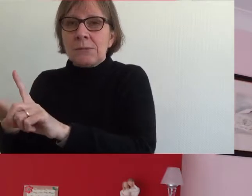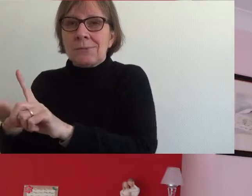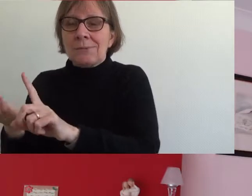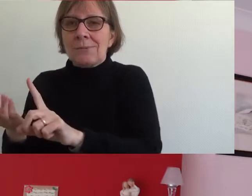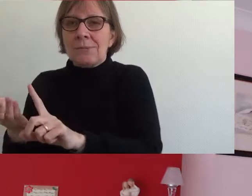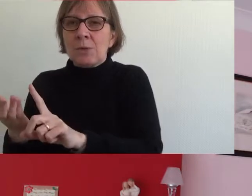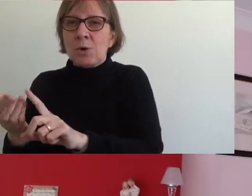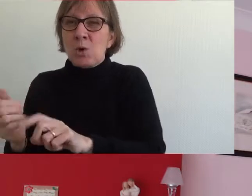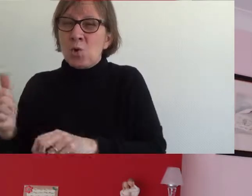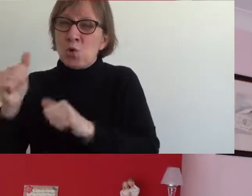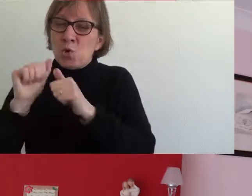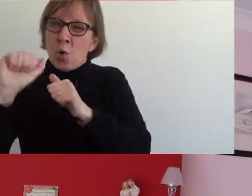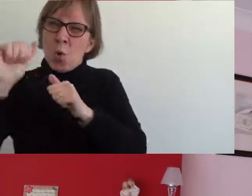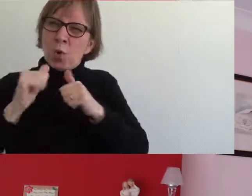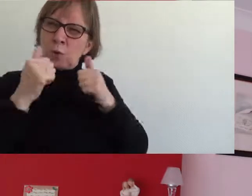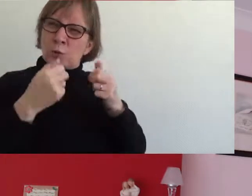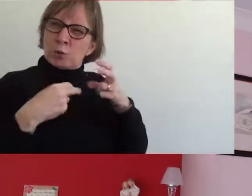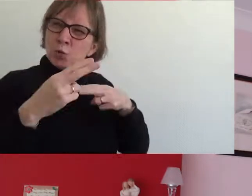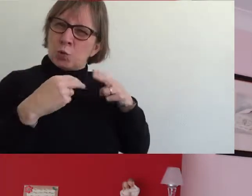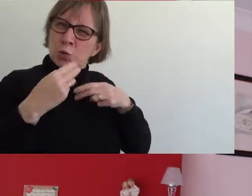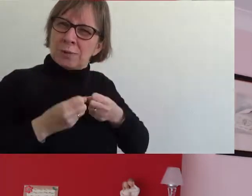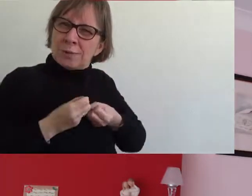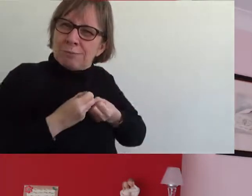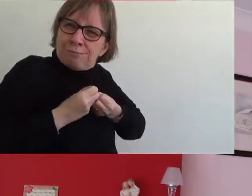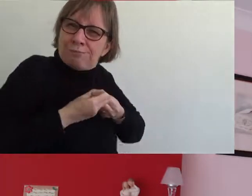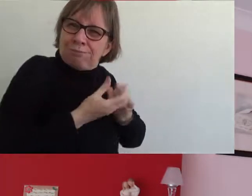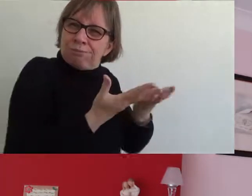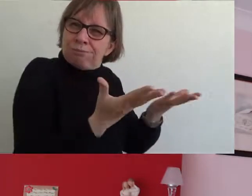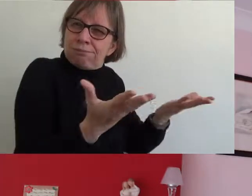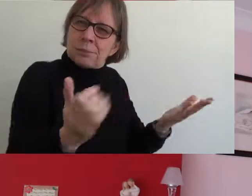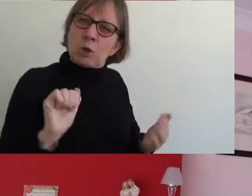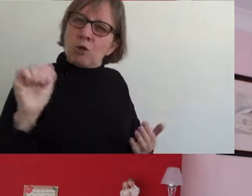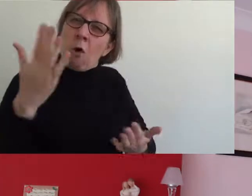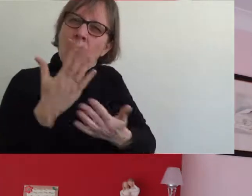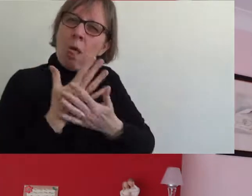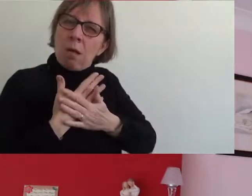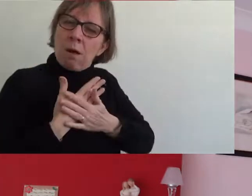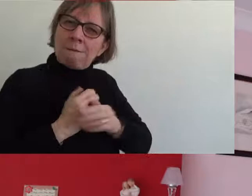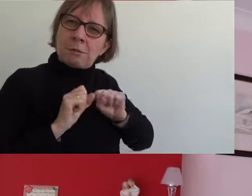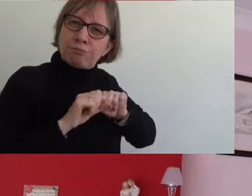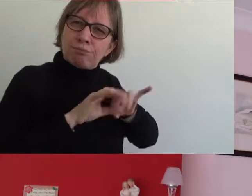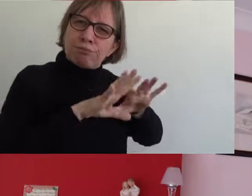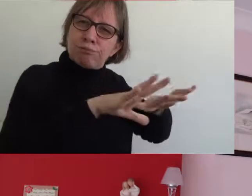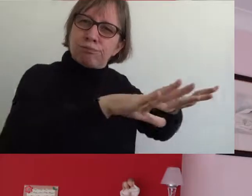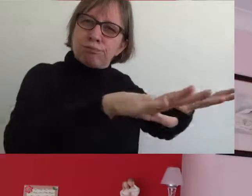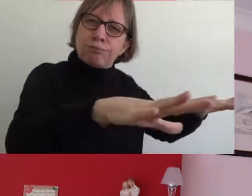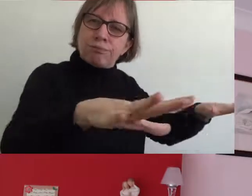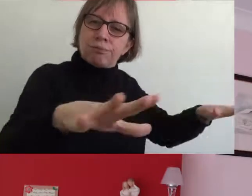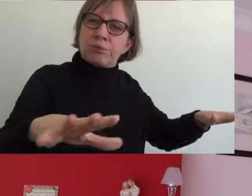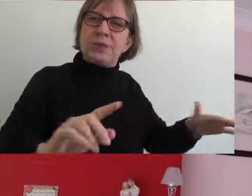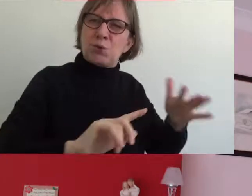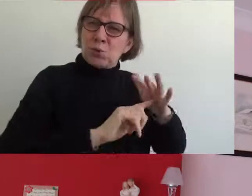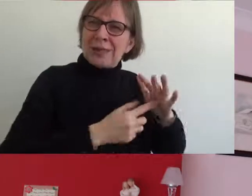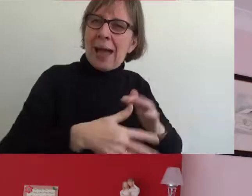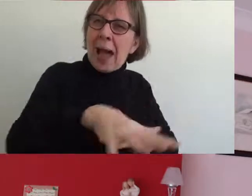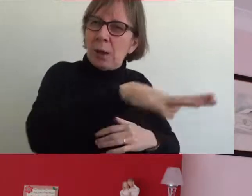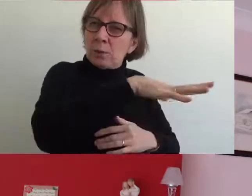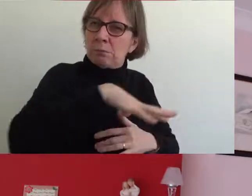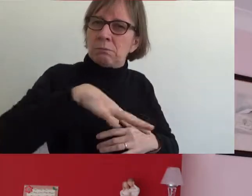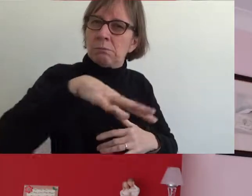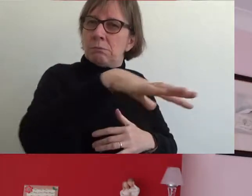one another, bringing your gospel, your kingdom, your love to the people of